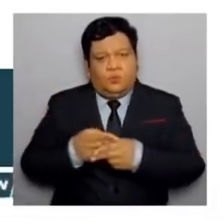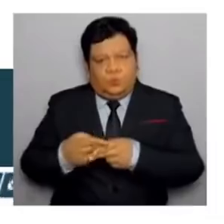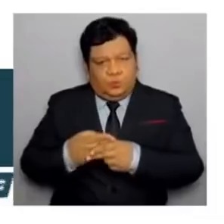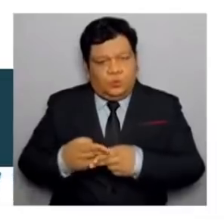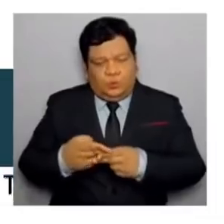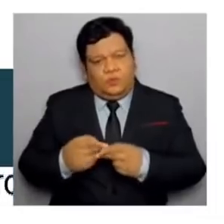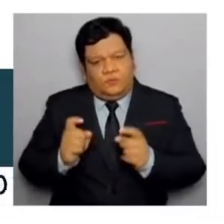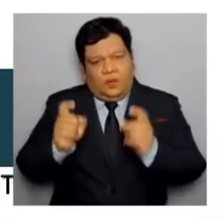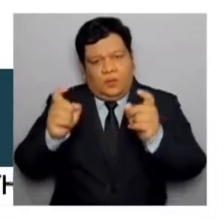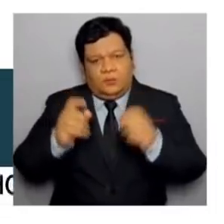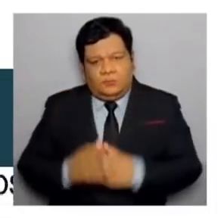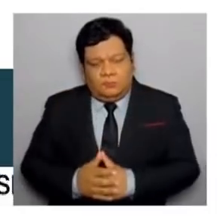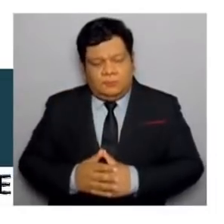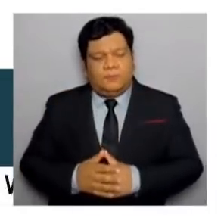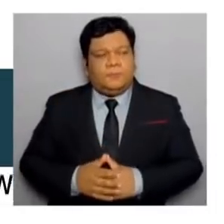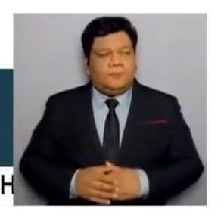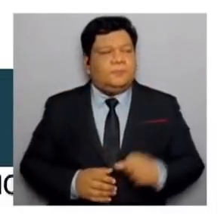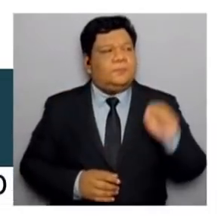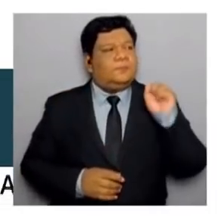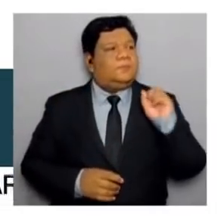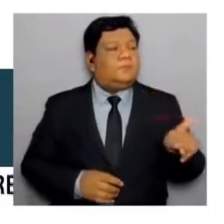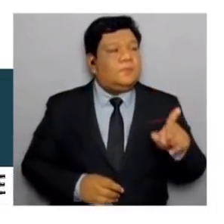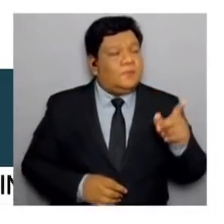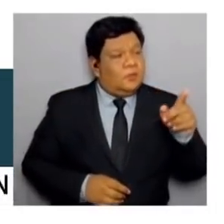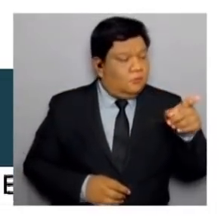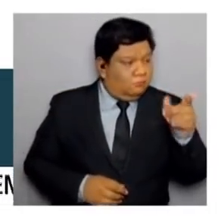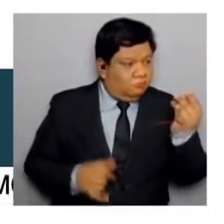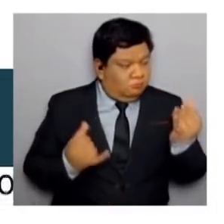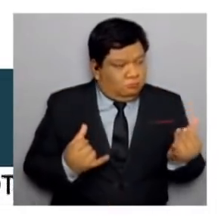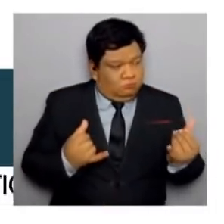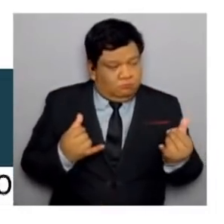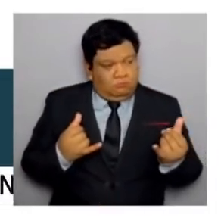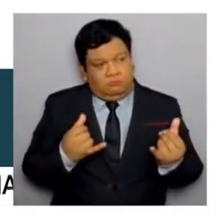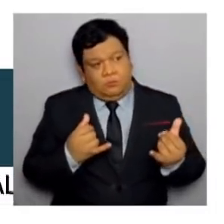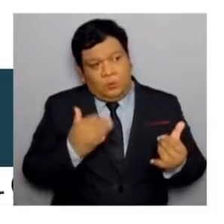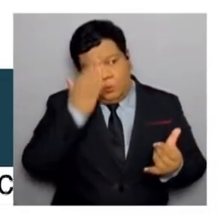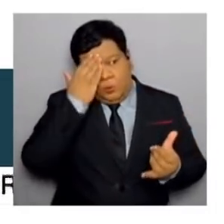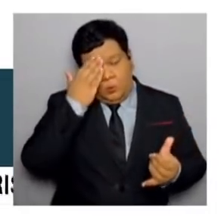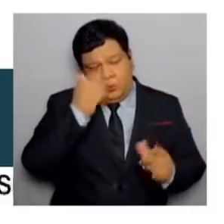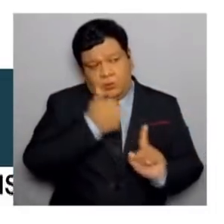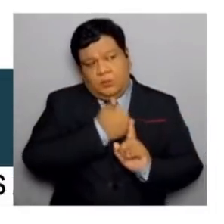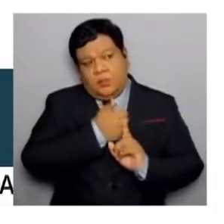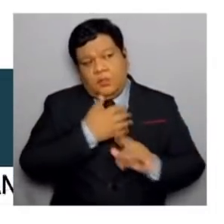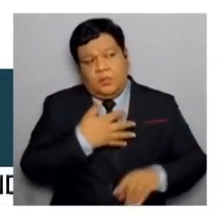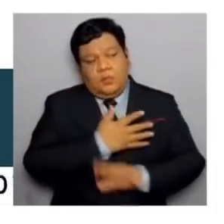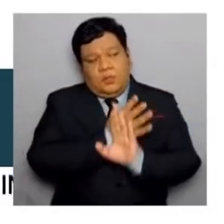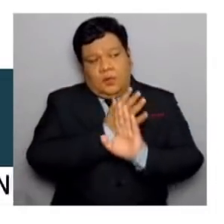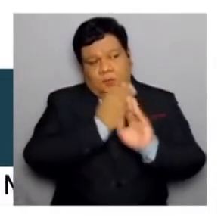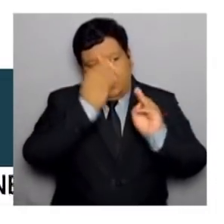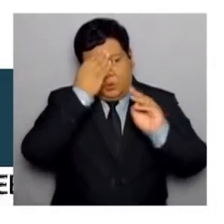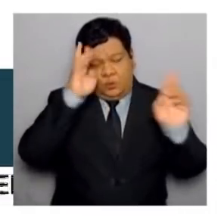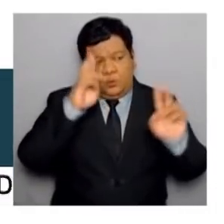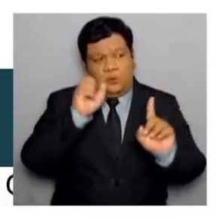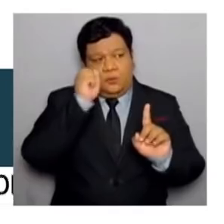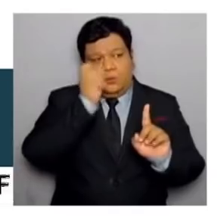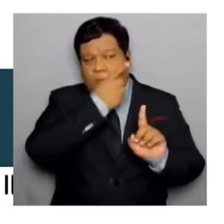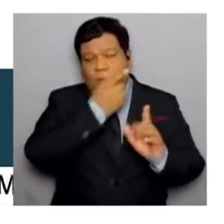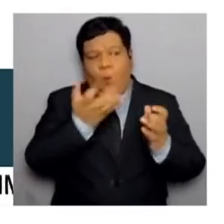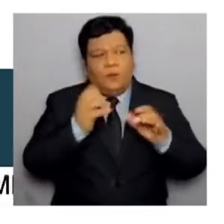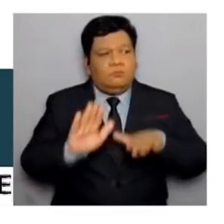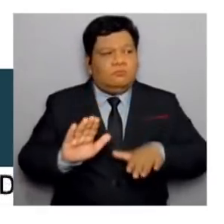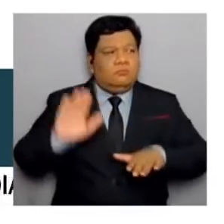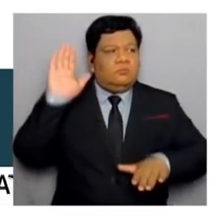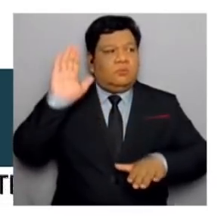now we all know that Davao City Mayor Sara Duterte Carpio is looking to have her inauguration, I think, on